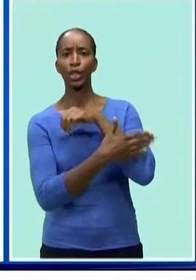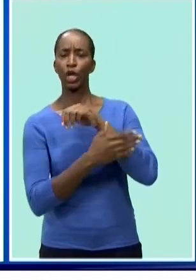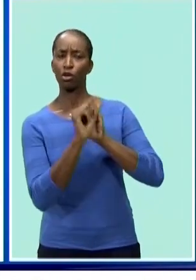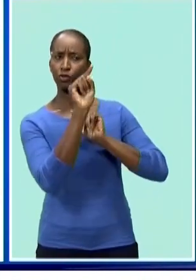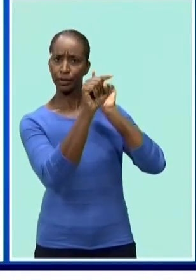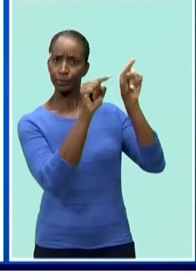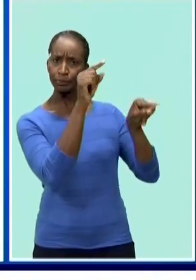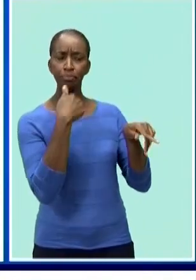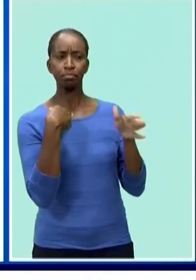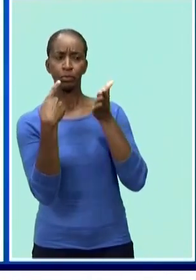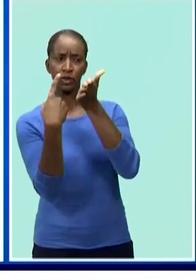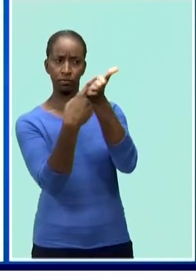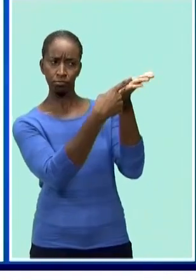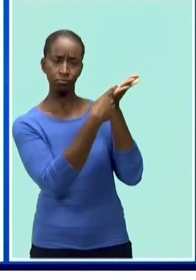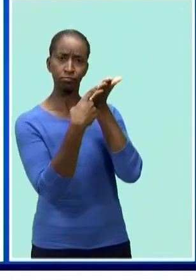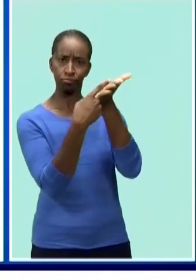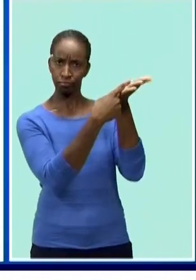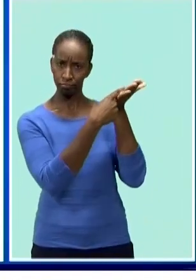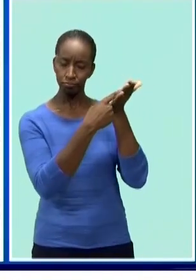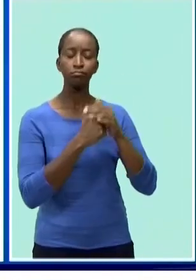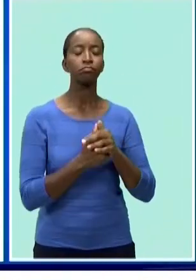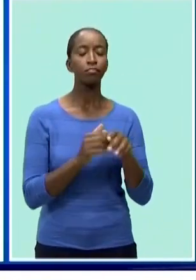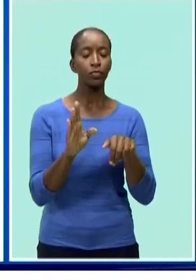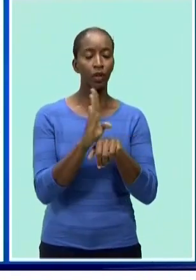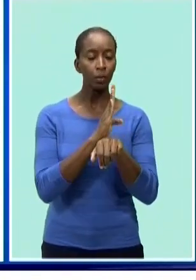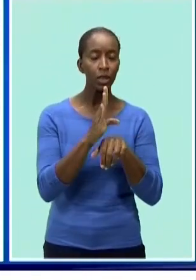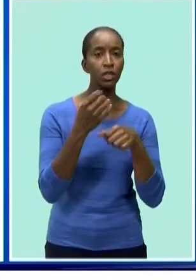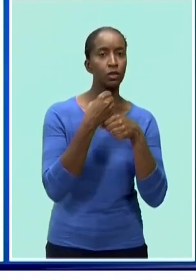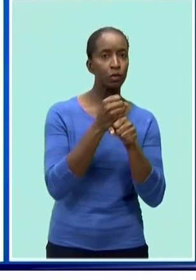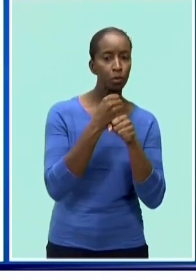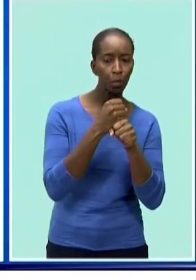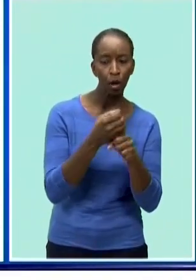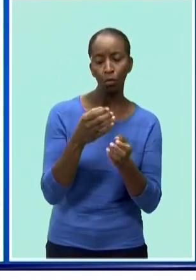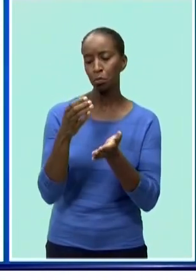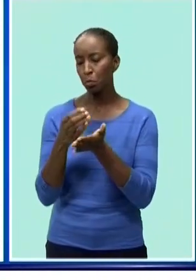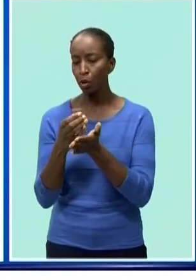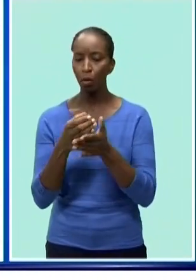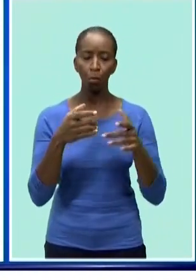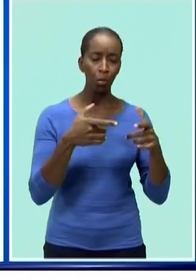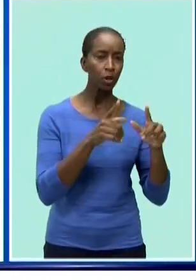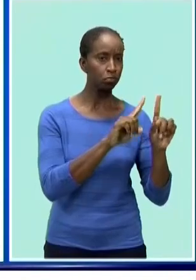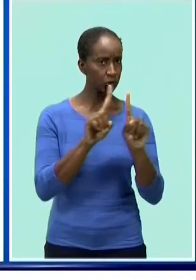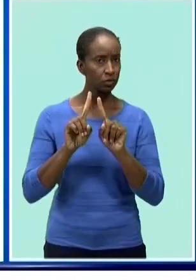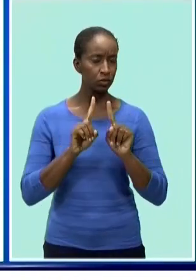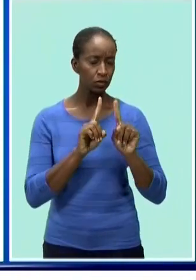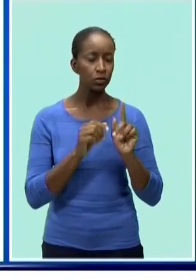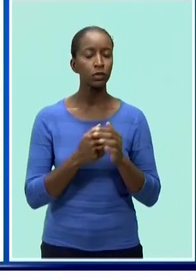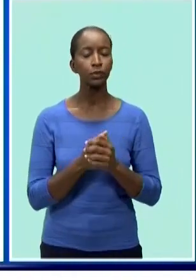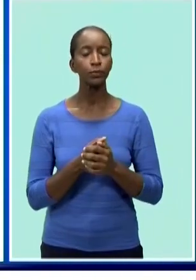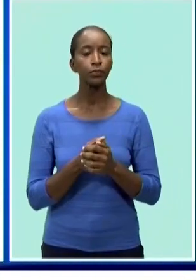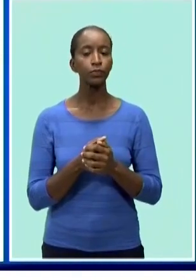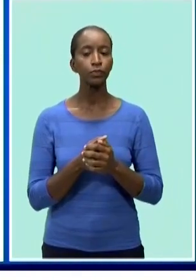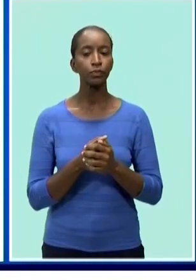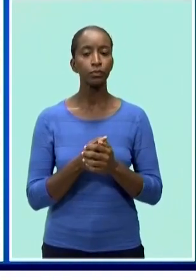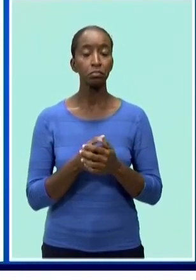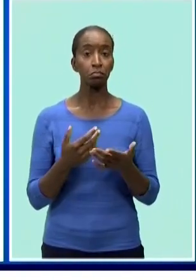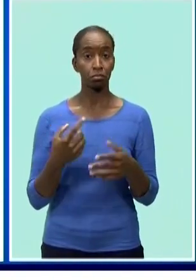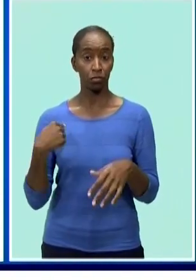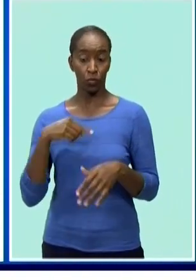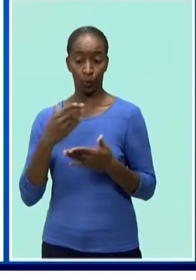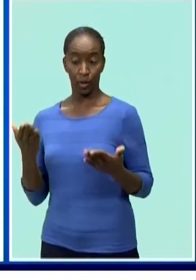seem to be getting their certificates, because we don't have the facilities to test these products